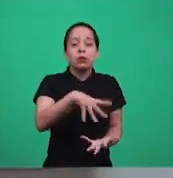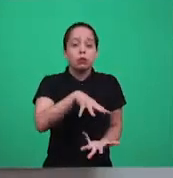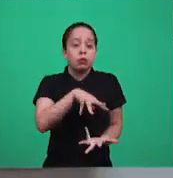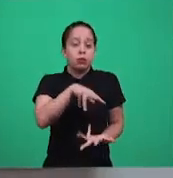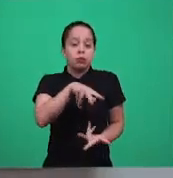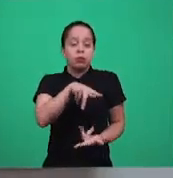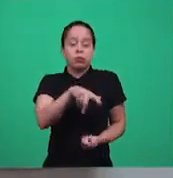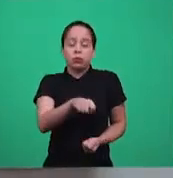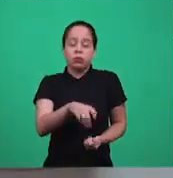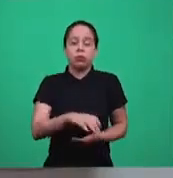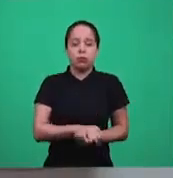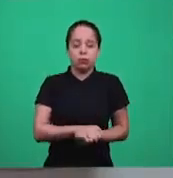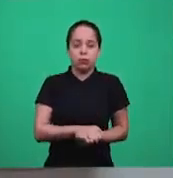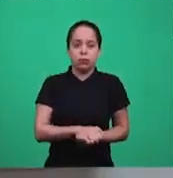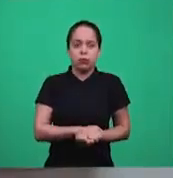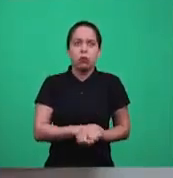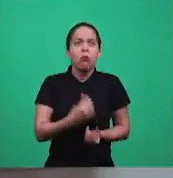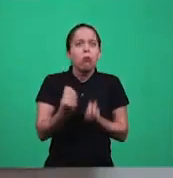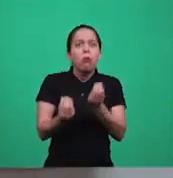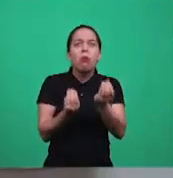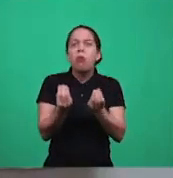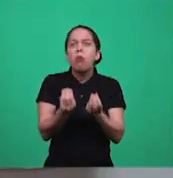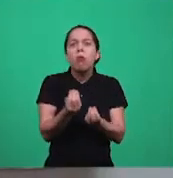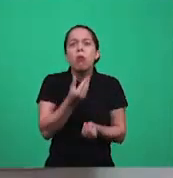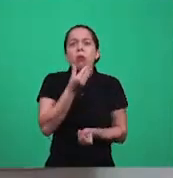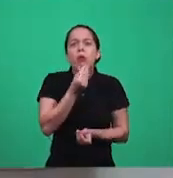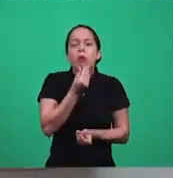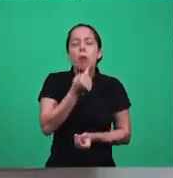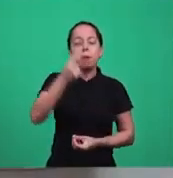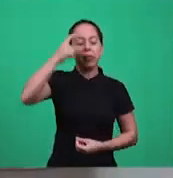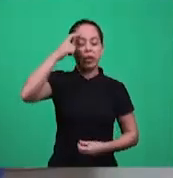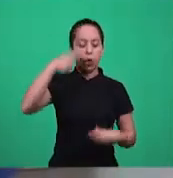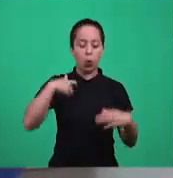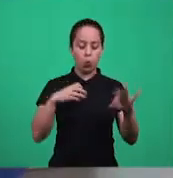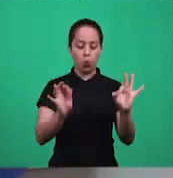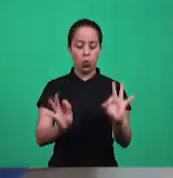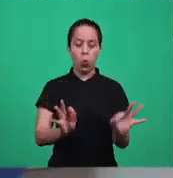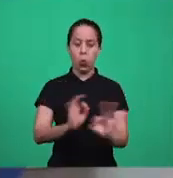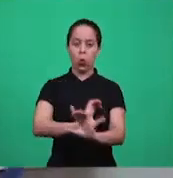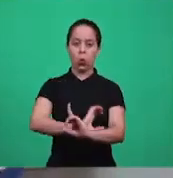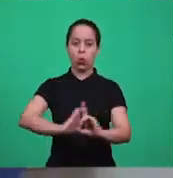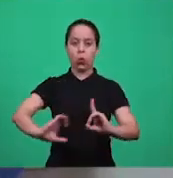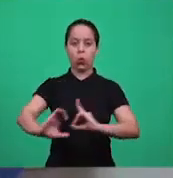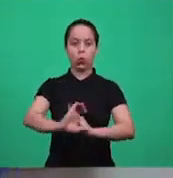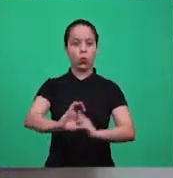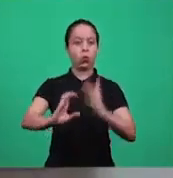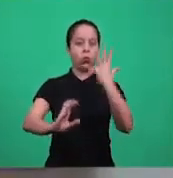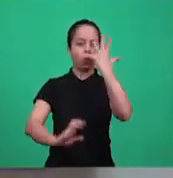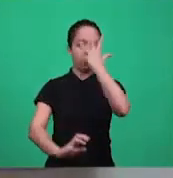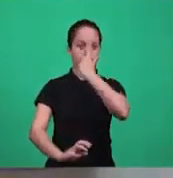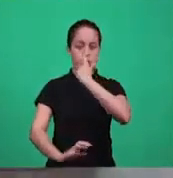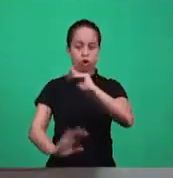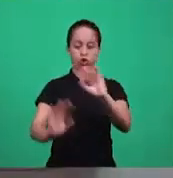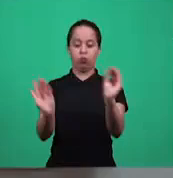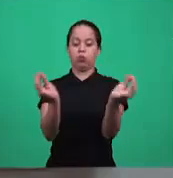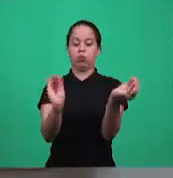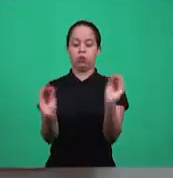with his worldly life, how he could do a wonderful